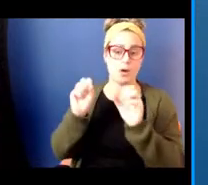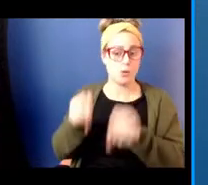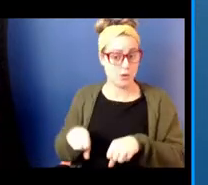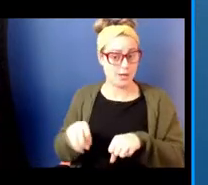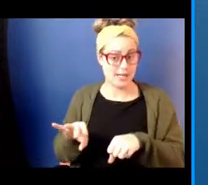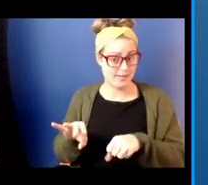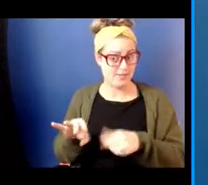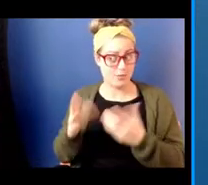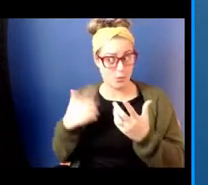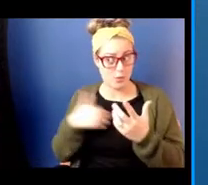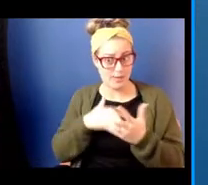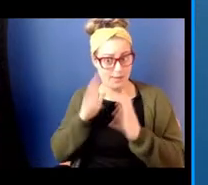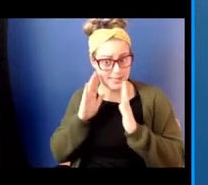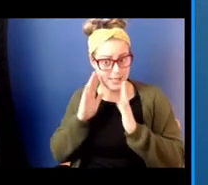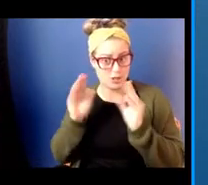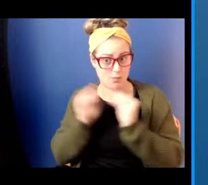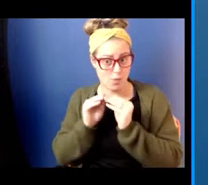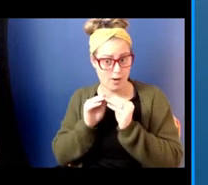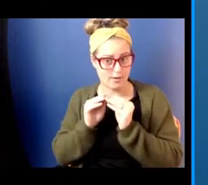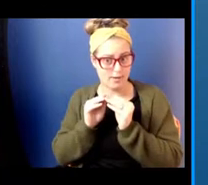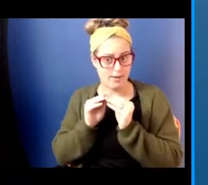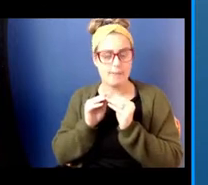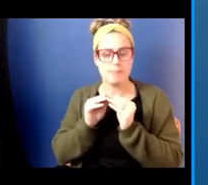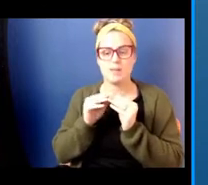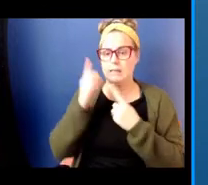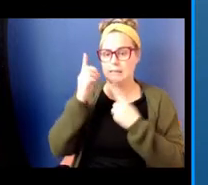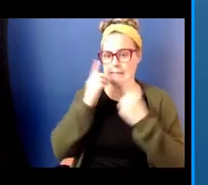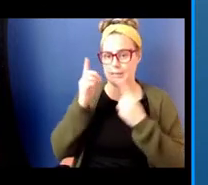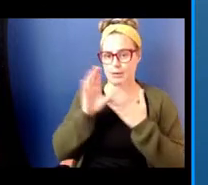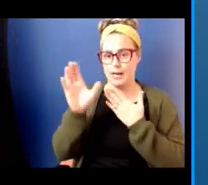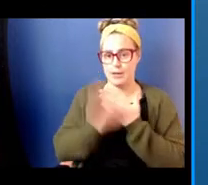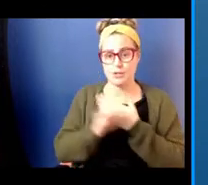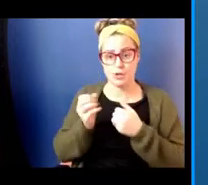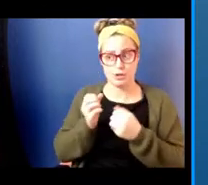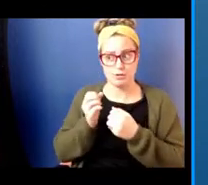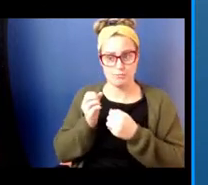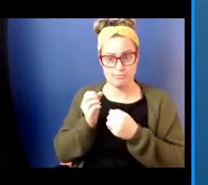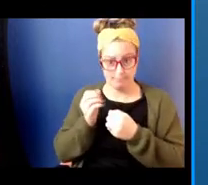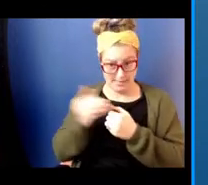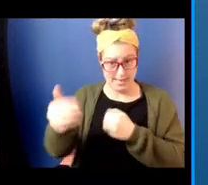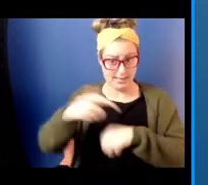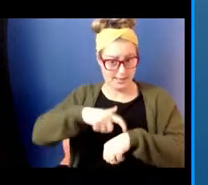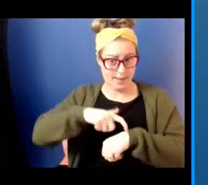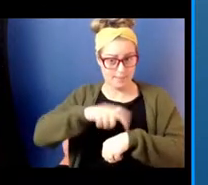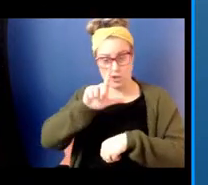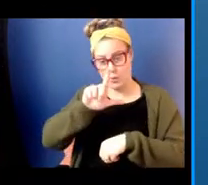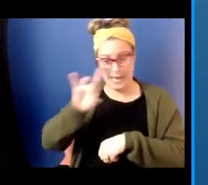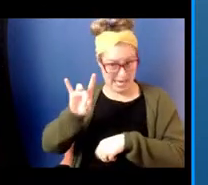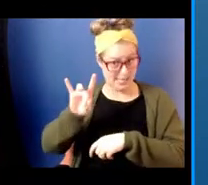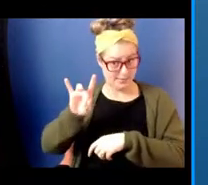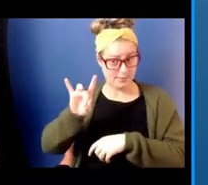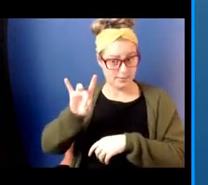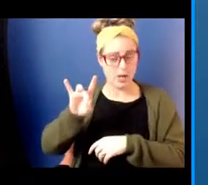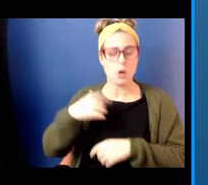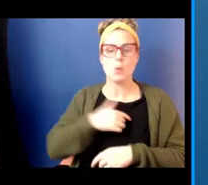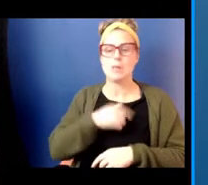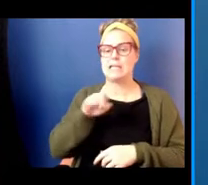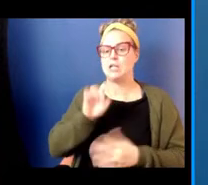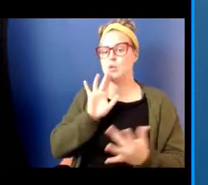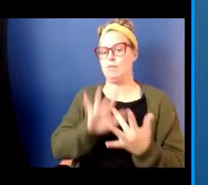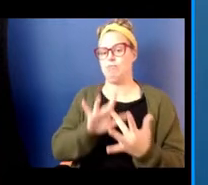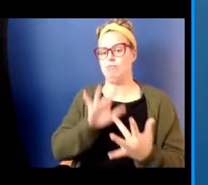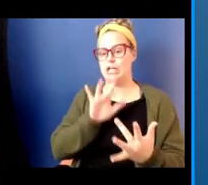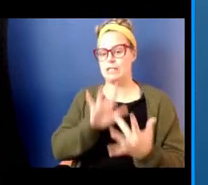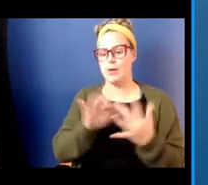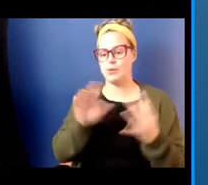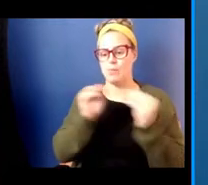and I I think when we consider the calendar next time that we should in fact be reaching out some more of